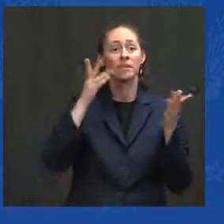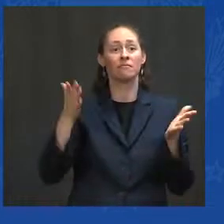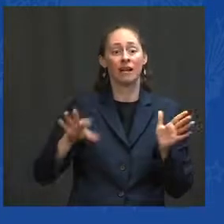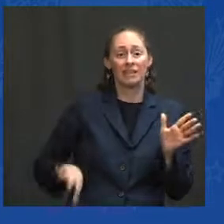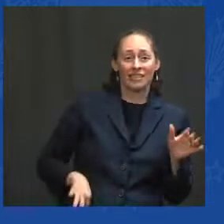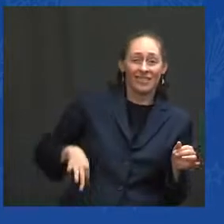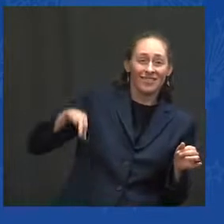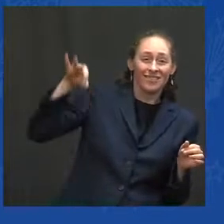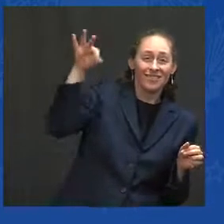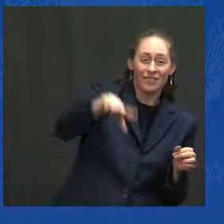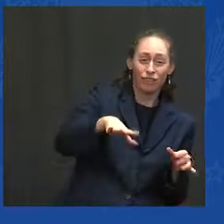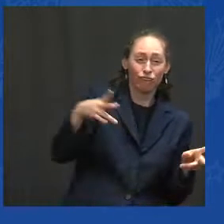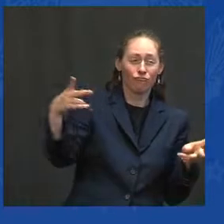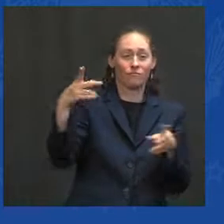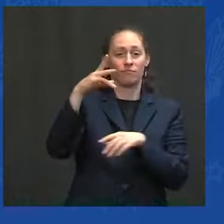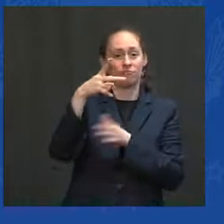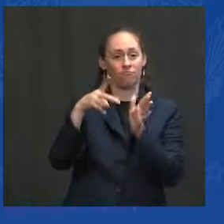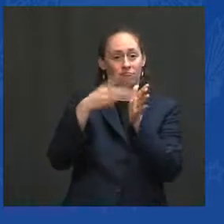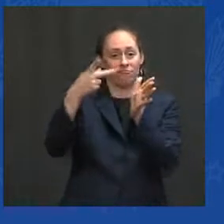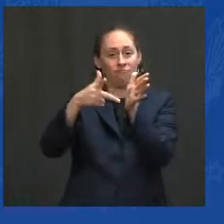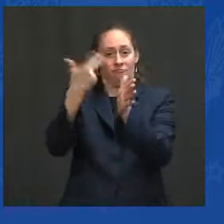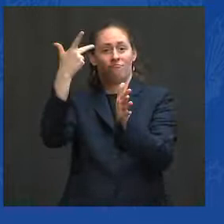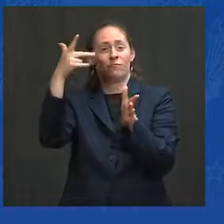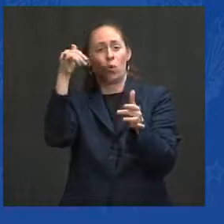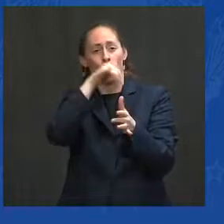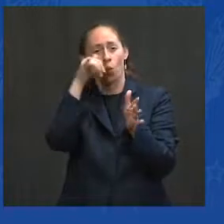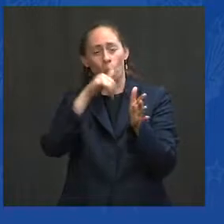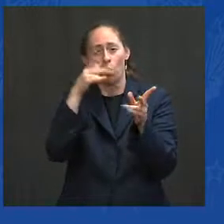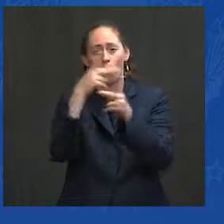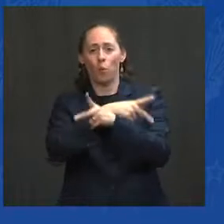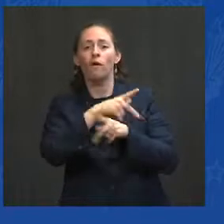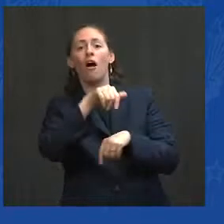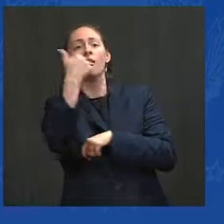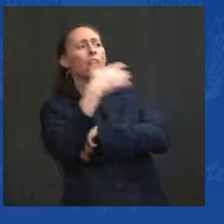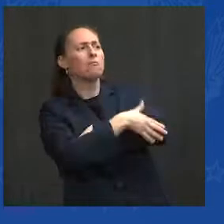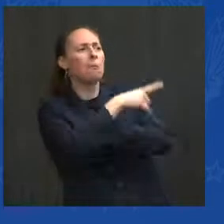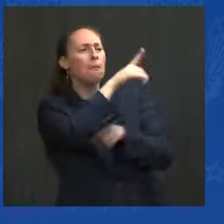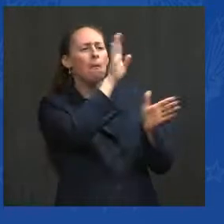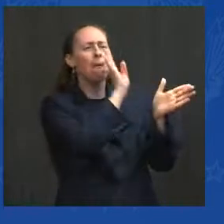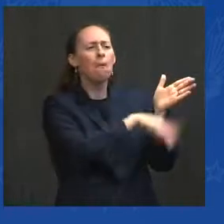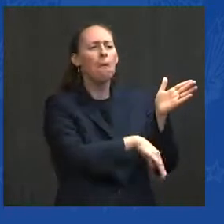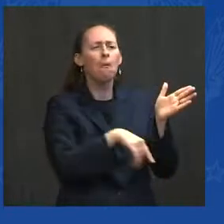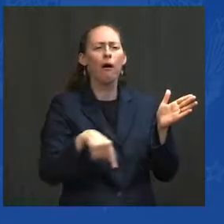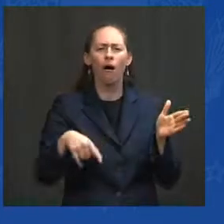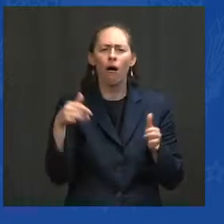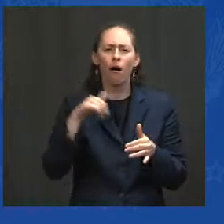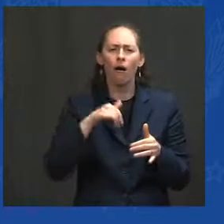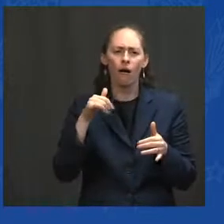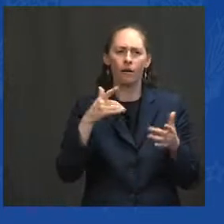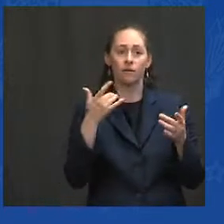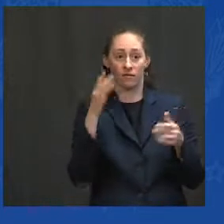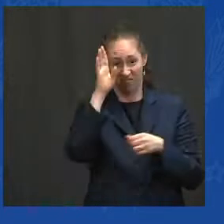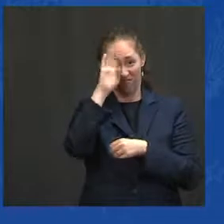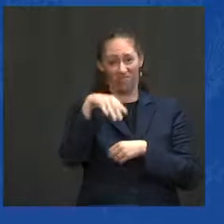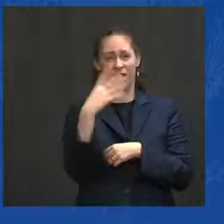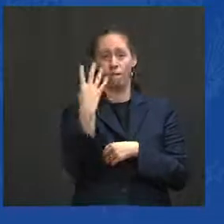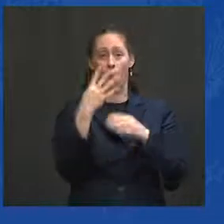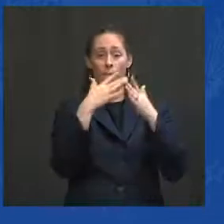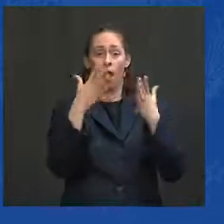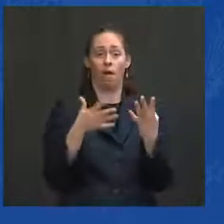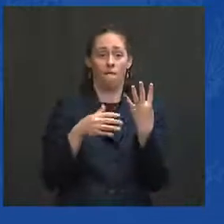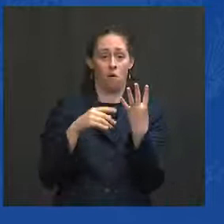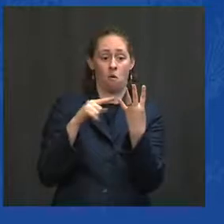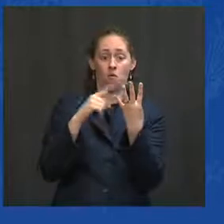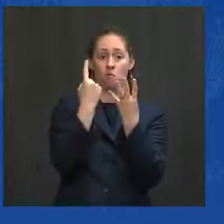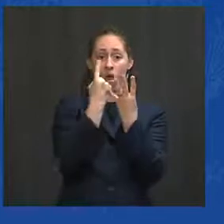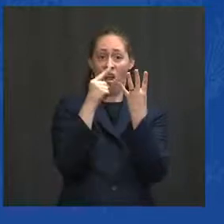other leading country. And nearly 1 in 4 Americans struggles to afford their medication. Another example, hearing